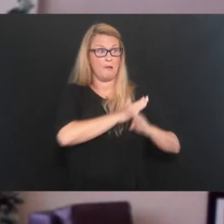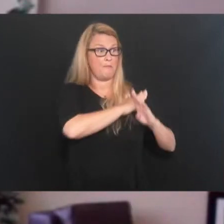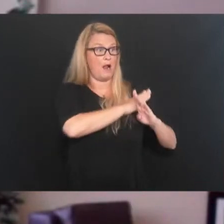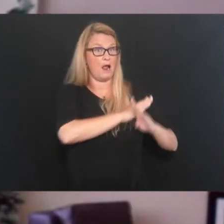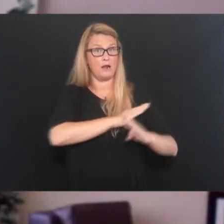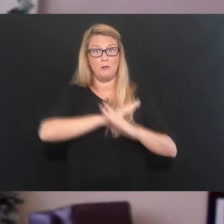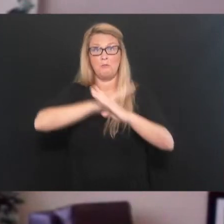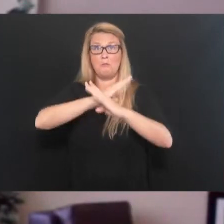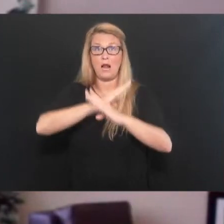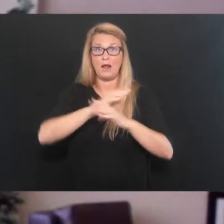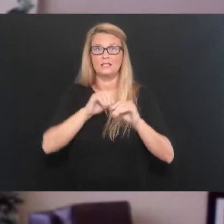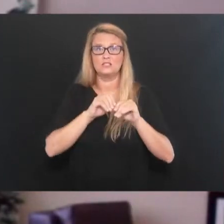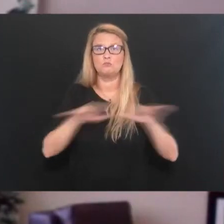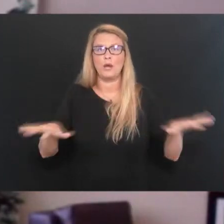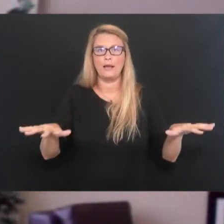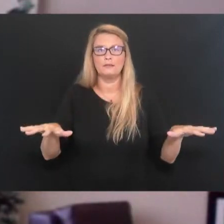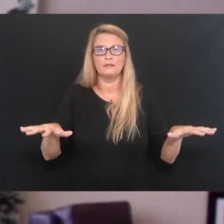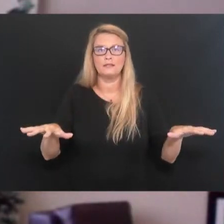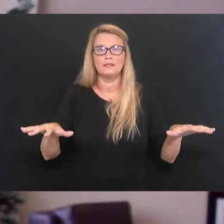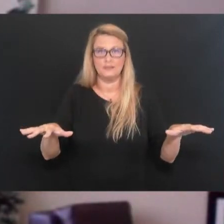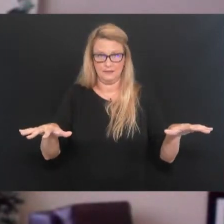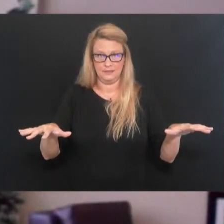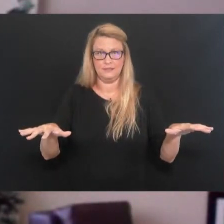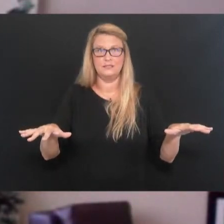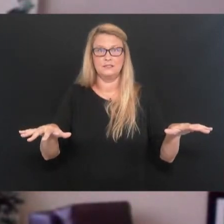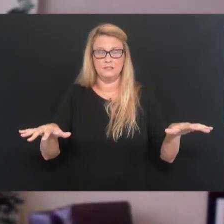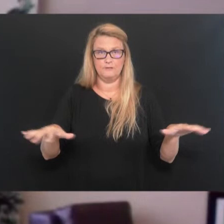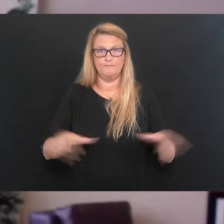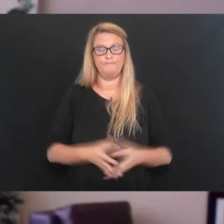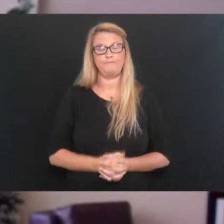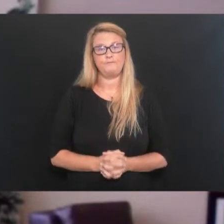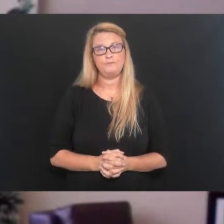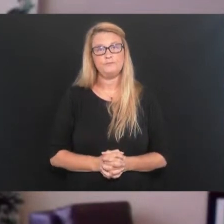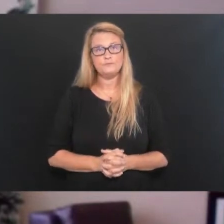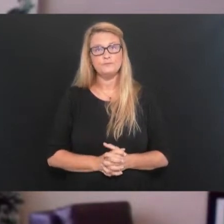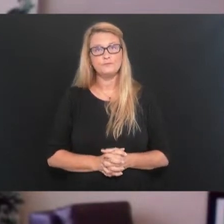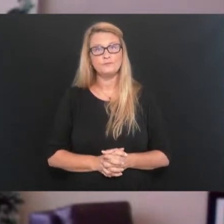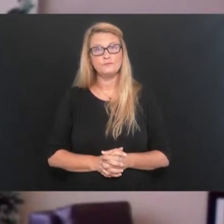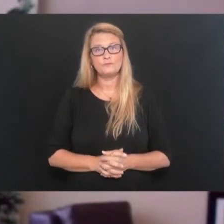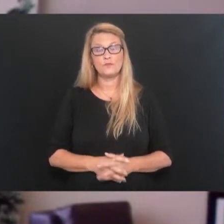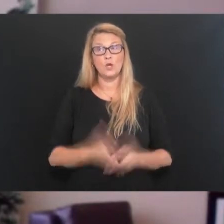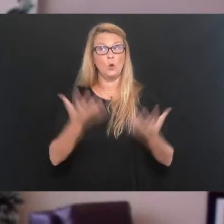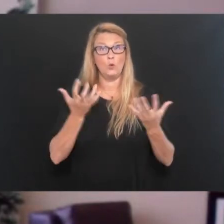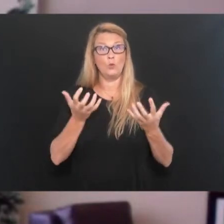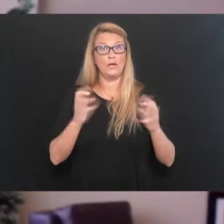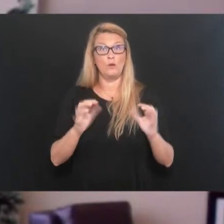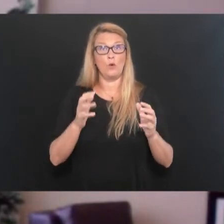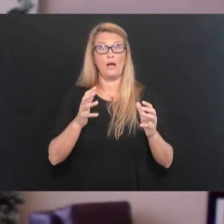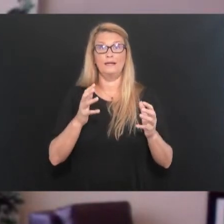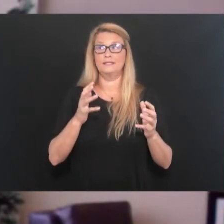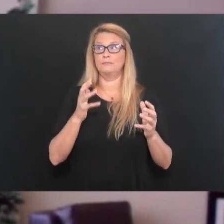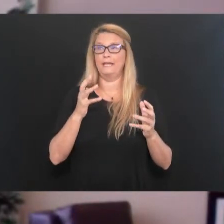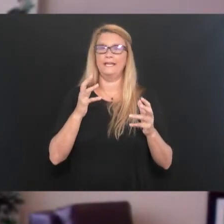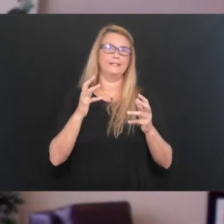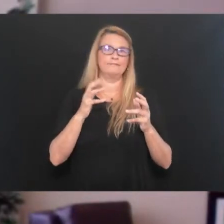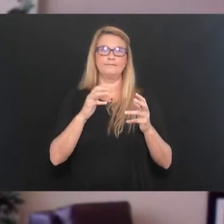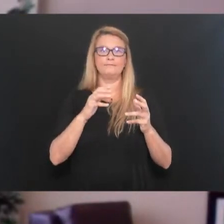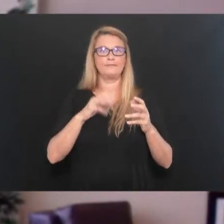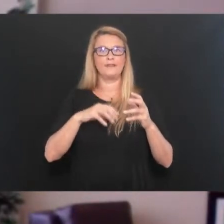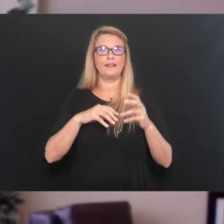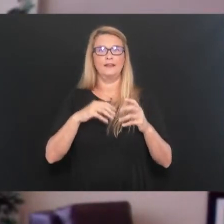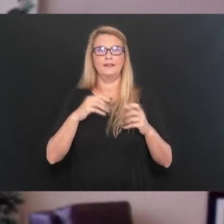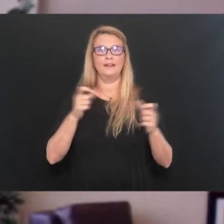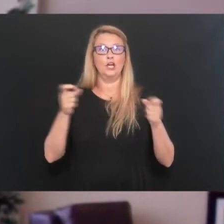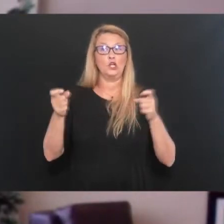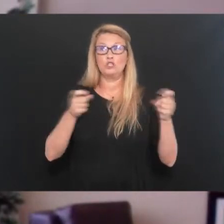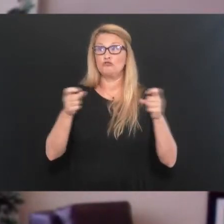this increasingly large fire in West Virginia, so that it doesn't get out of control, doesn't overwhelm our hospitals,